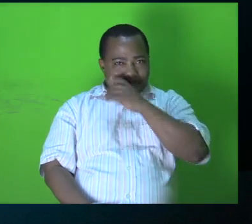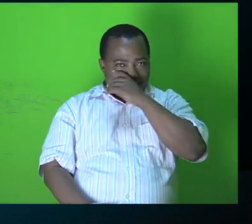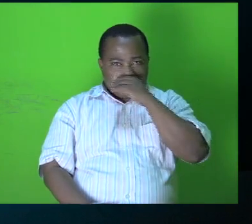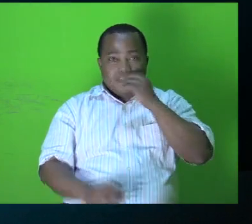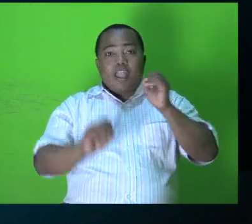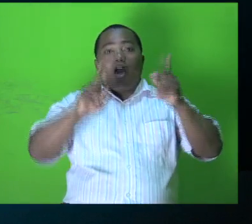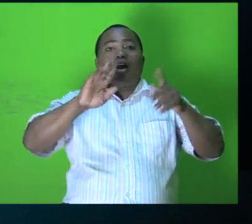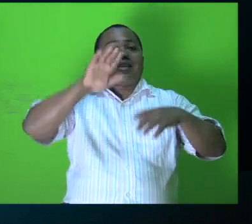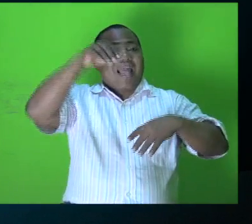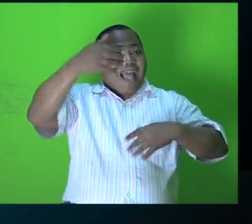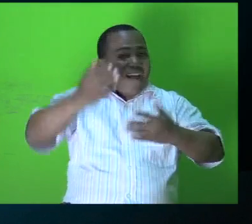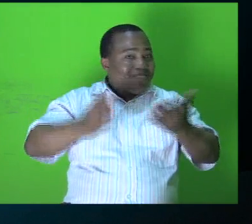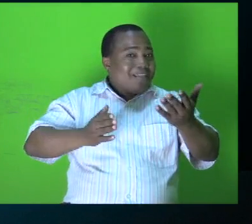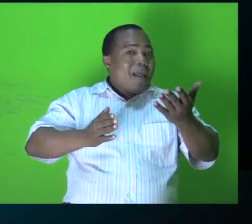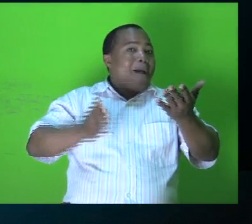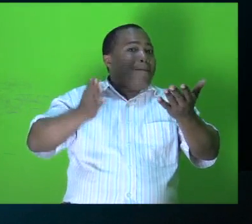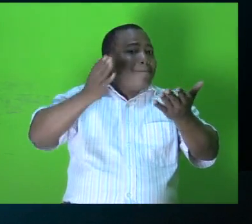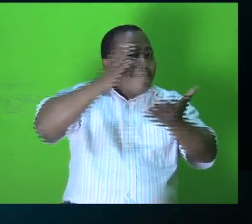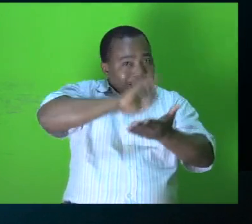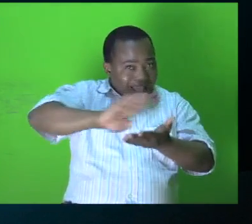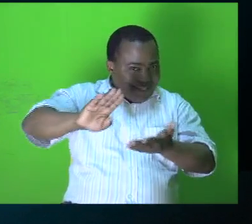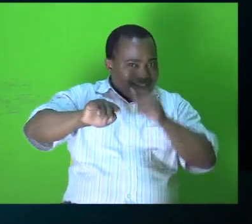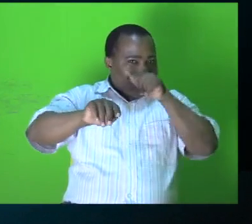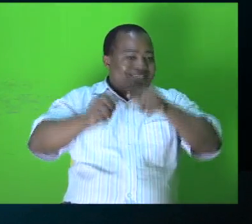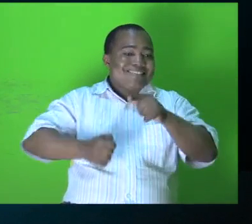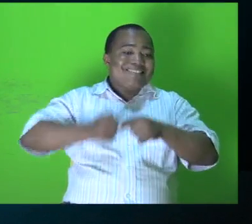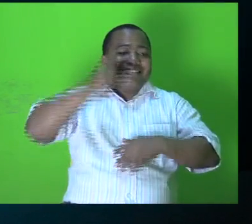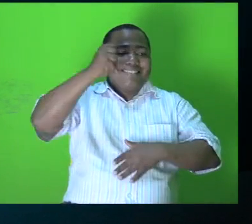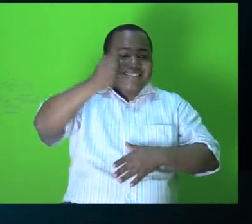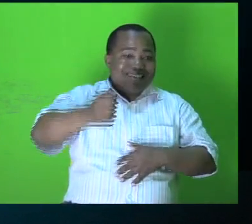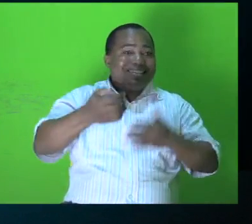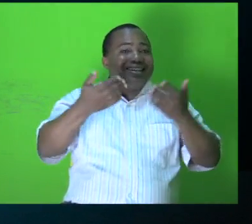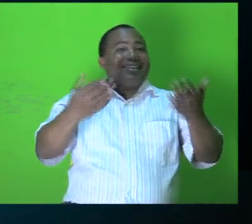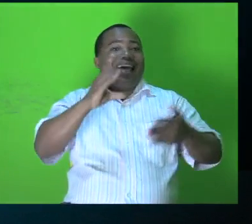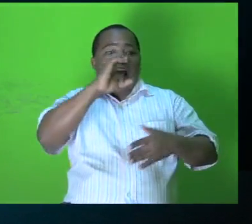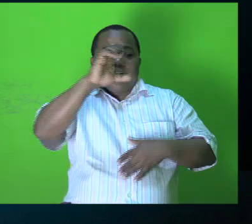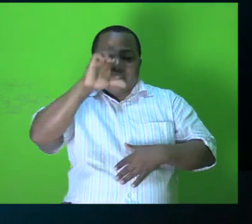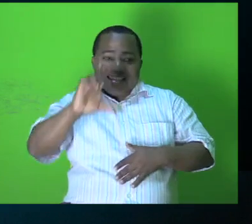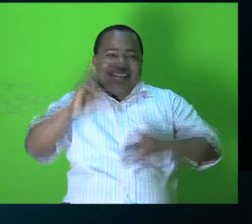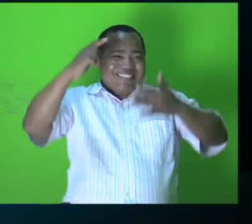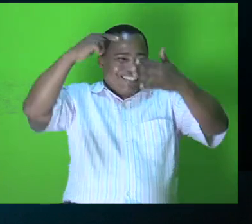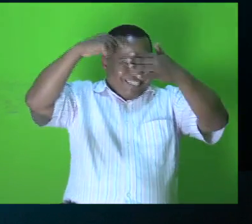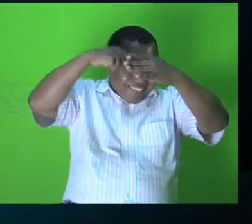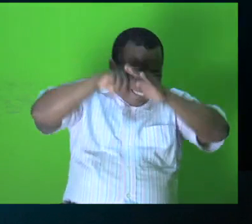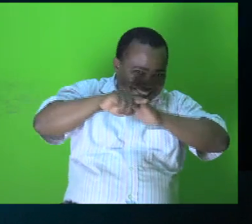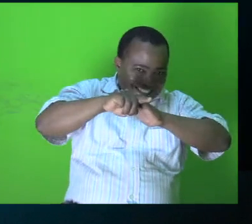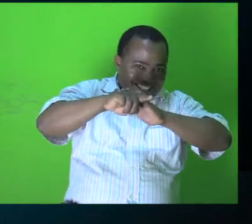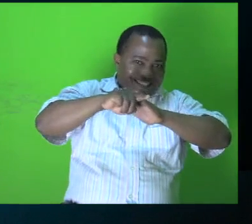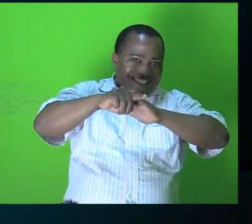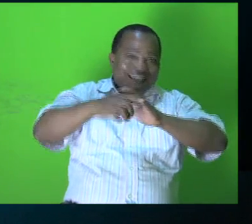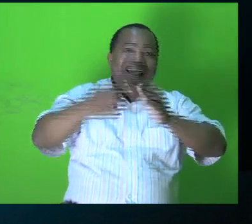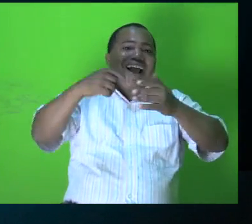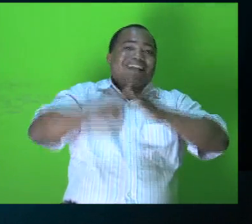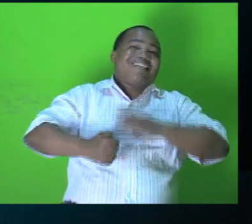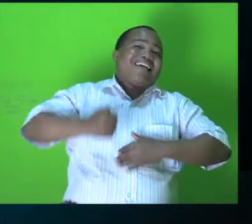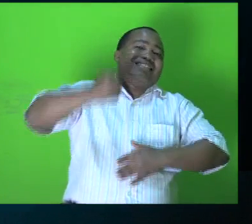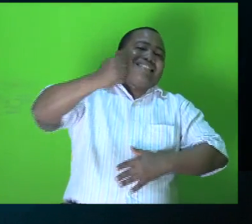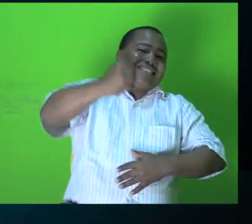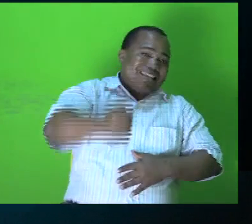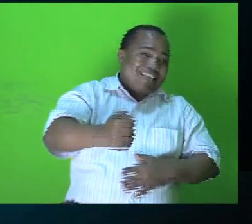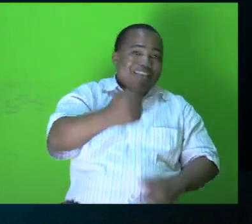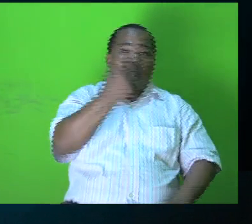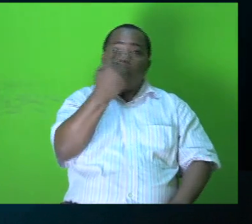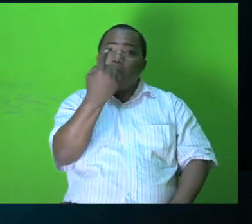After passing this stage, the cell now enter in the first stage